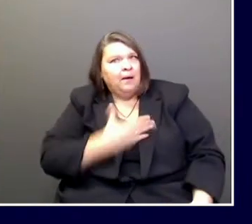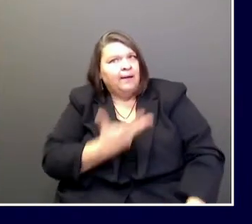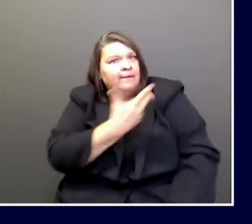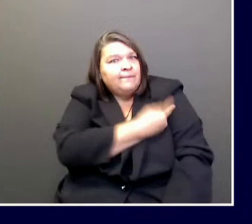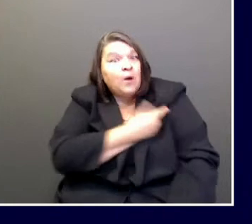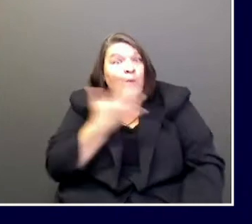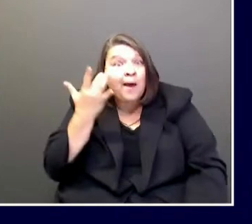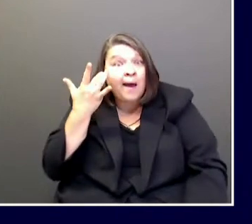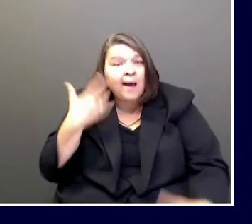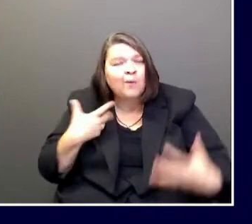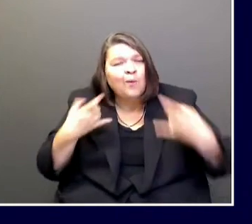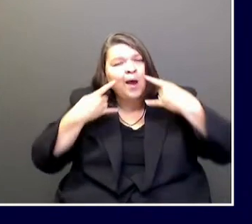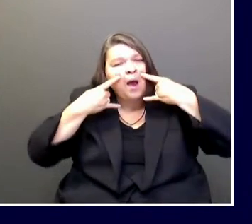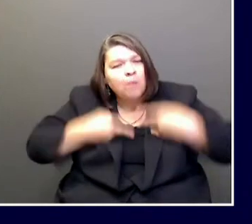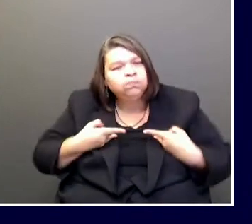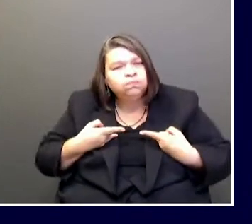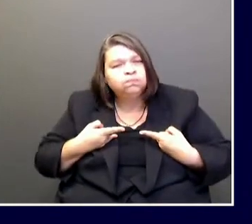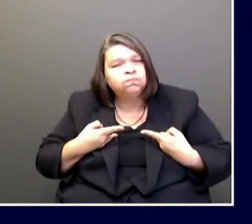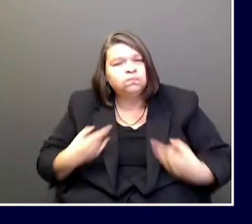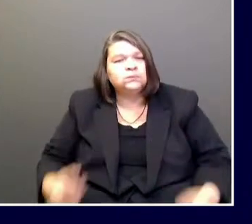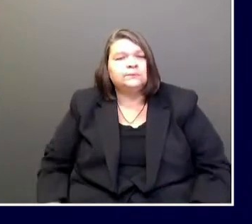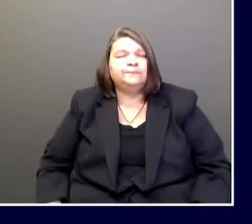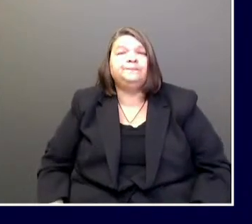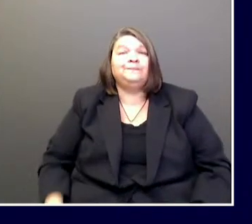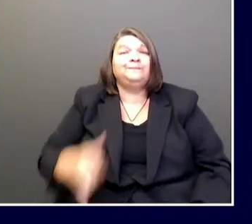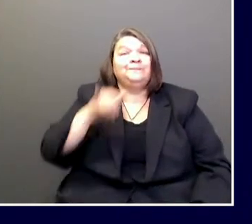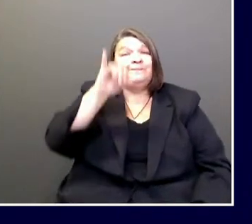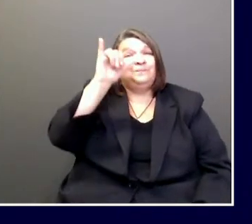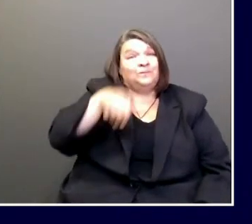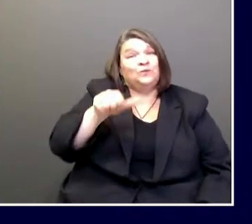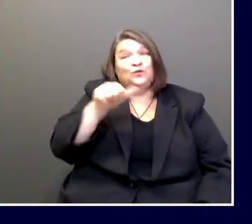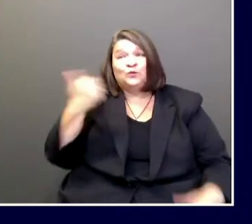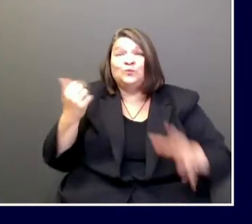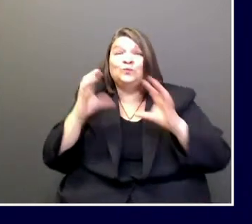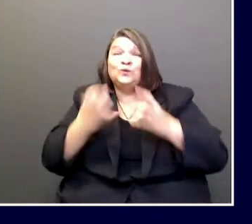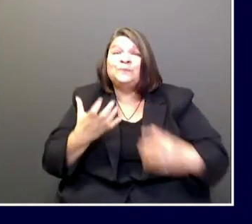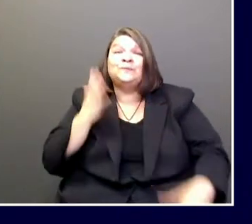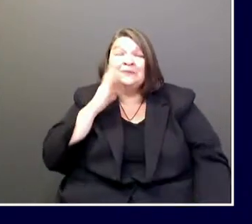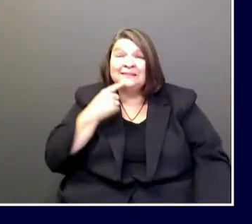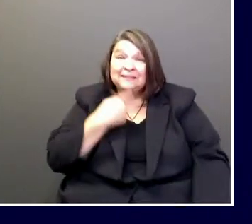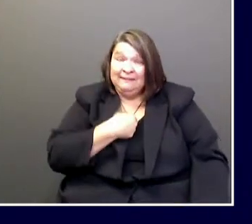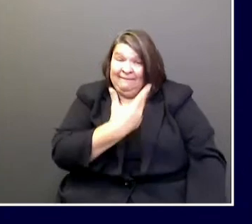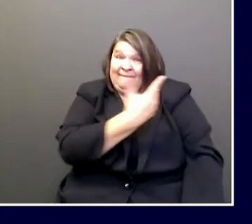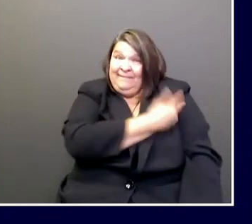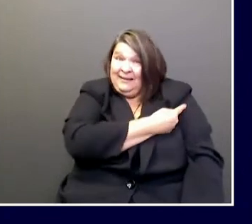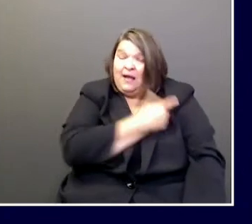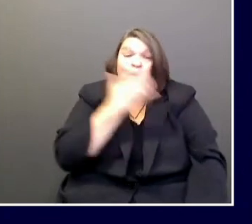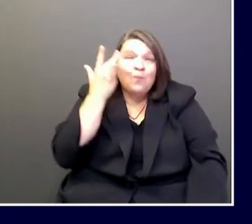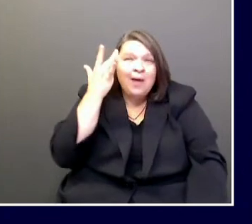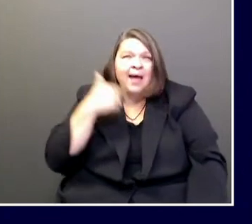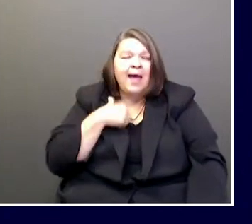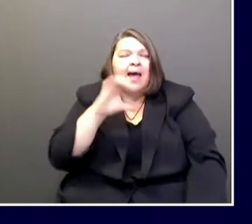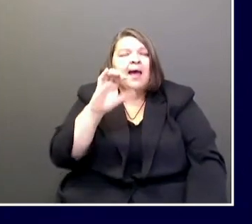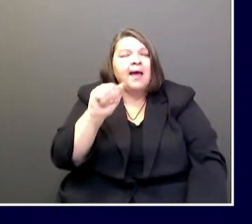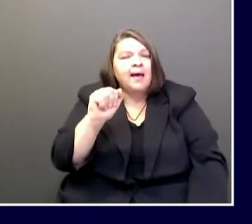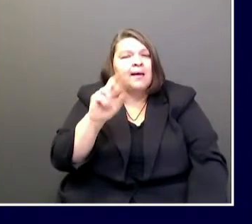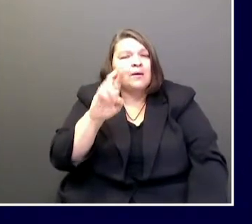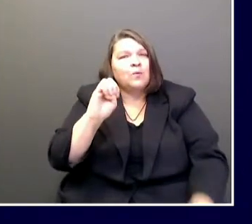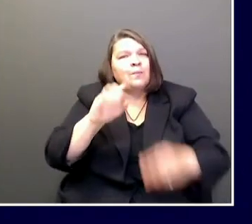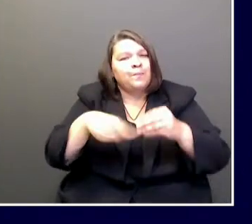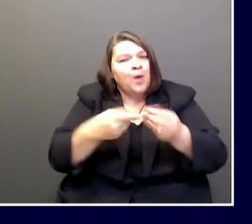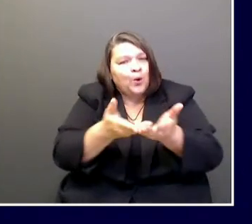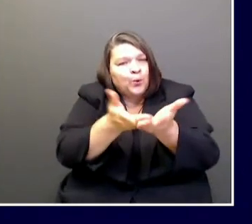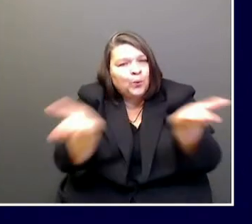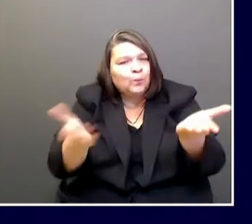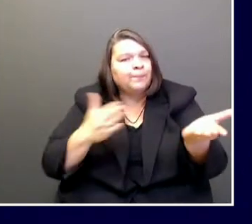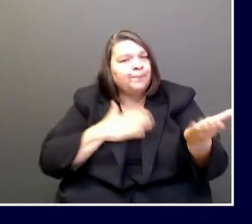folks are going to say, I got vaccinated because I care about vulnerable people in my community. And if my way of keeping those people safe